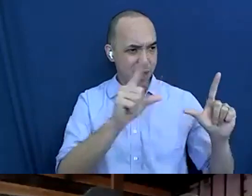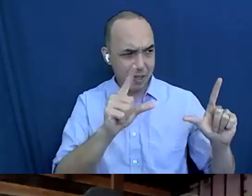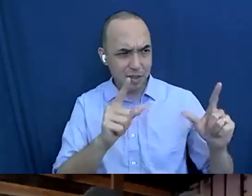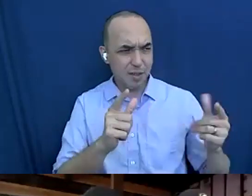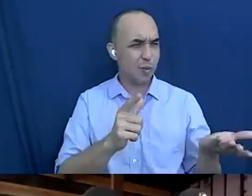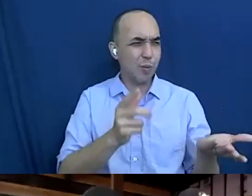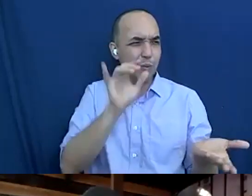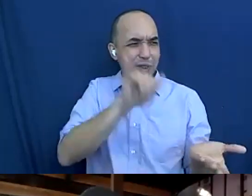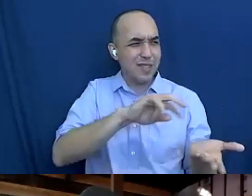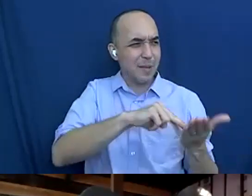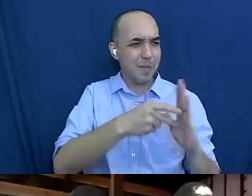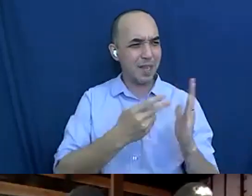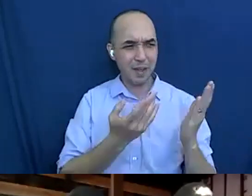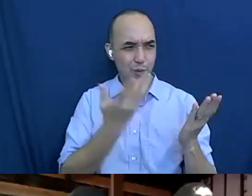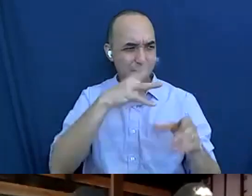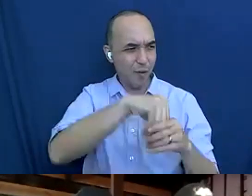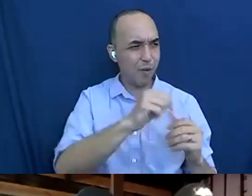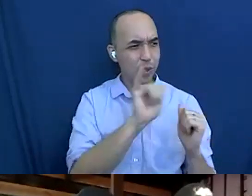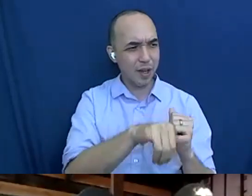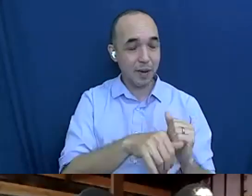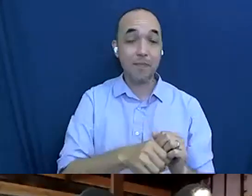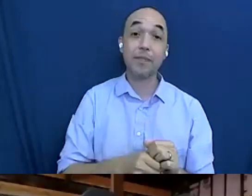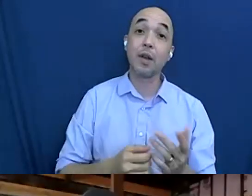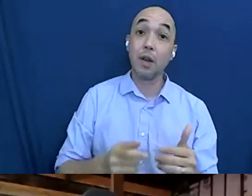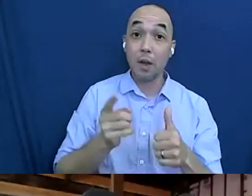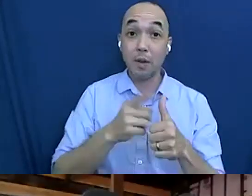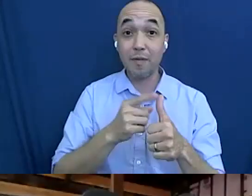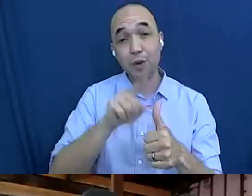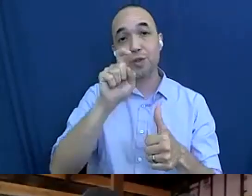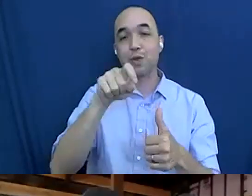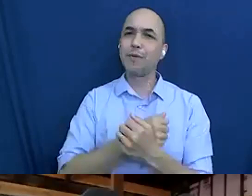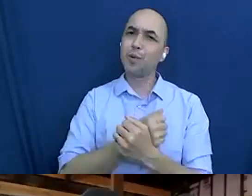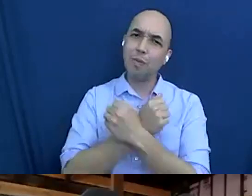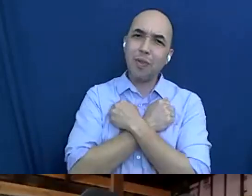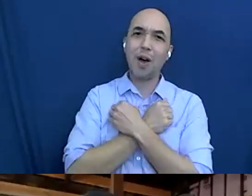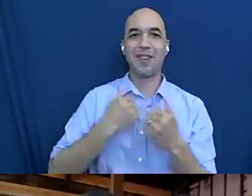does that entail? Well, first, what you'd have to do is have a love for the